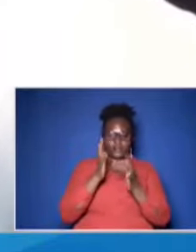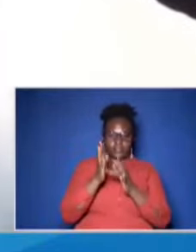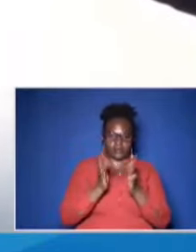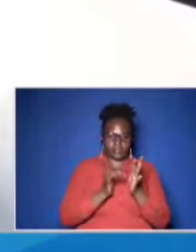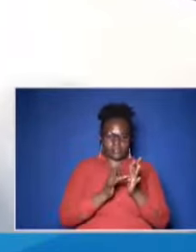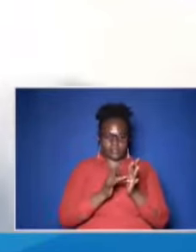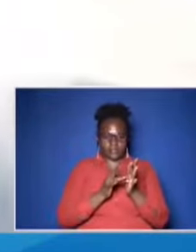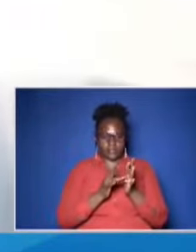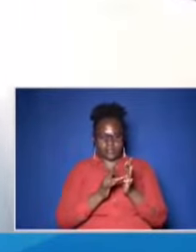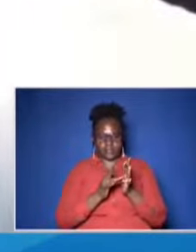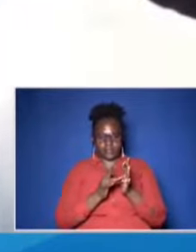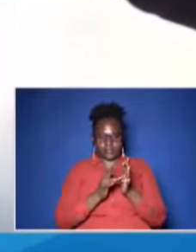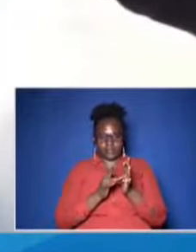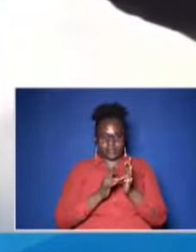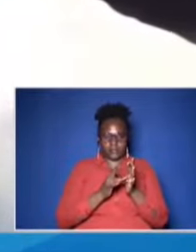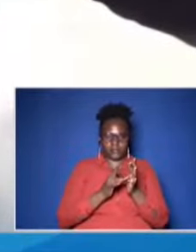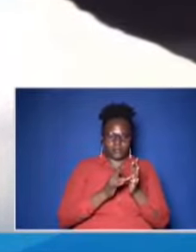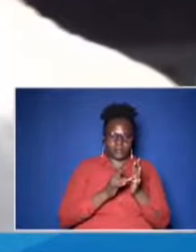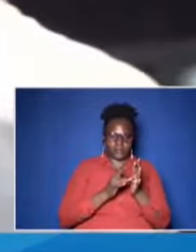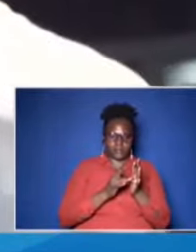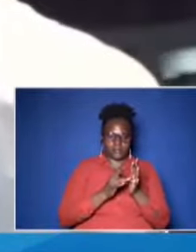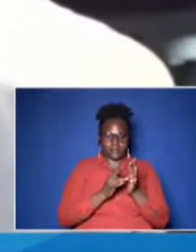Jesus dear